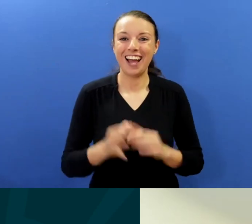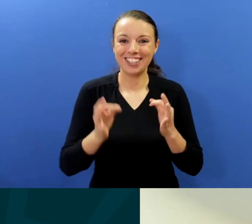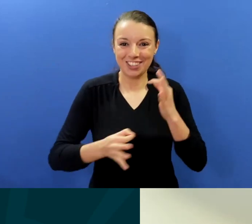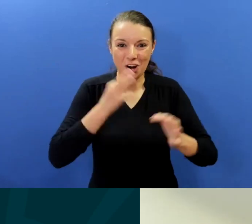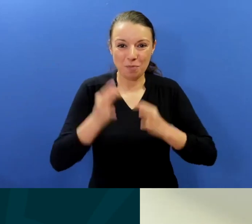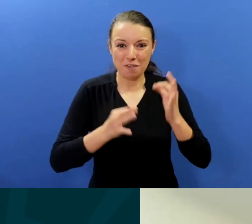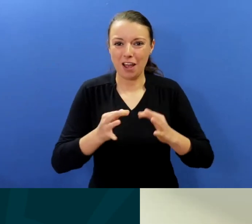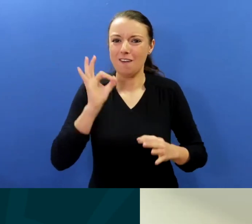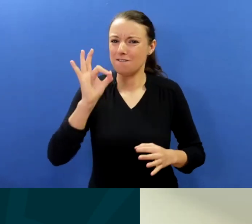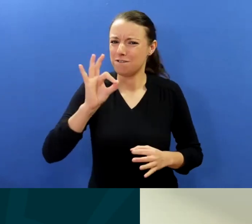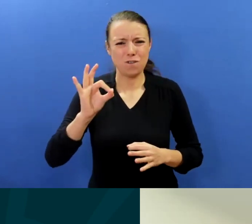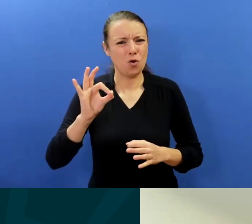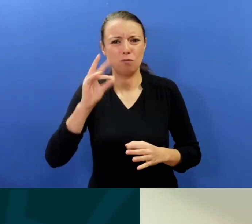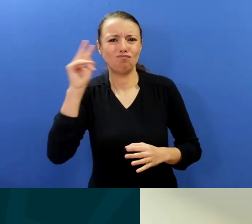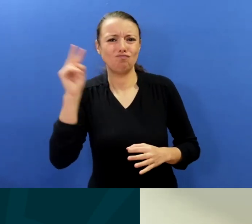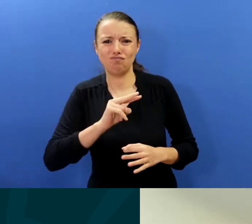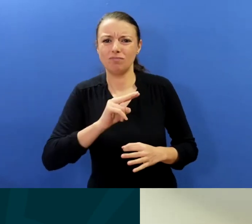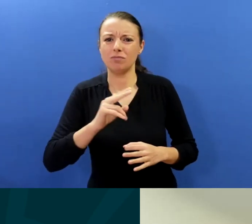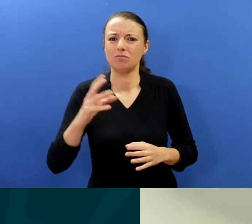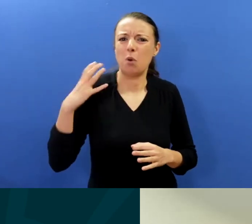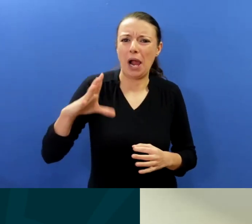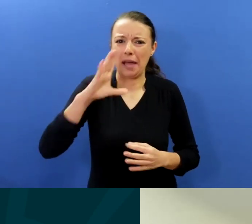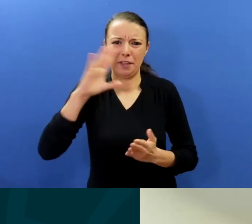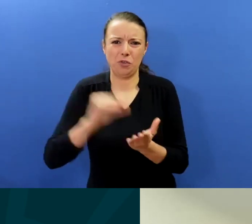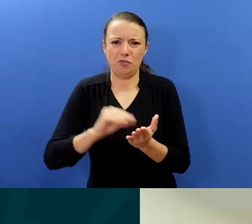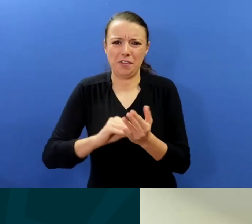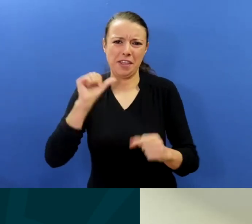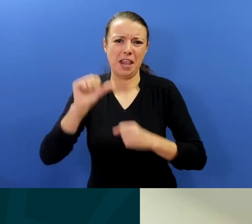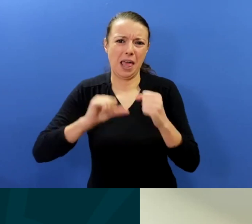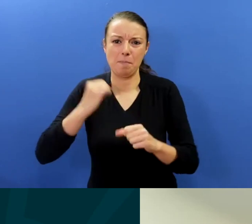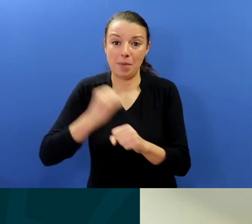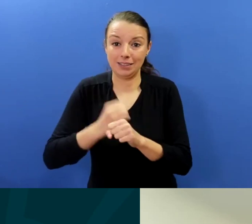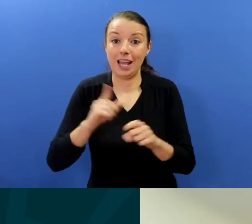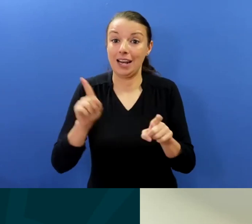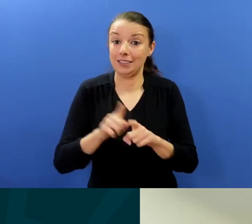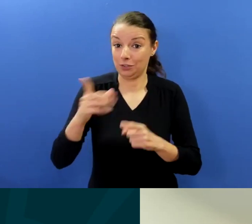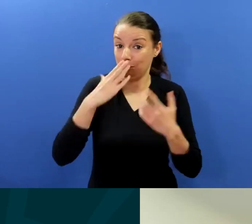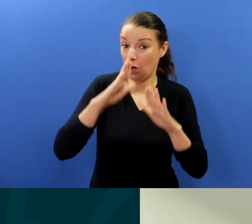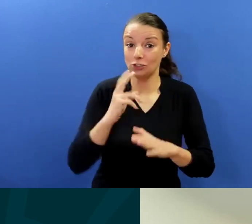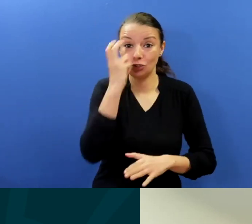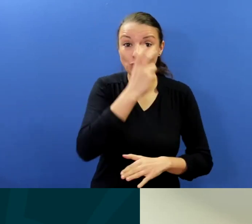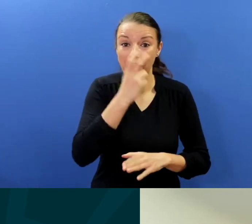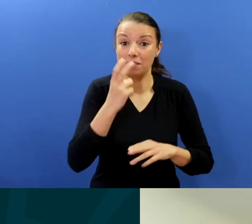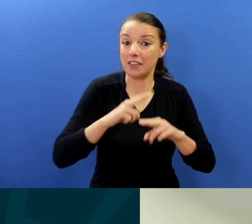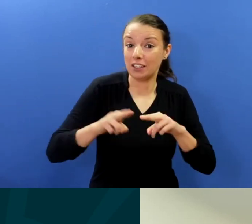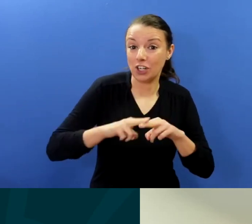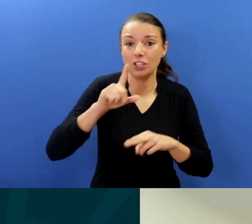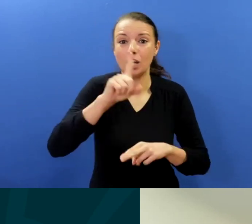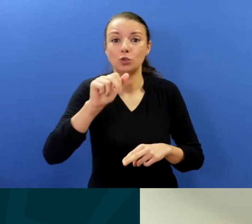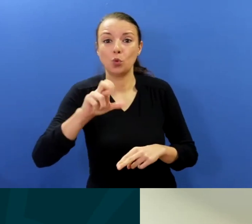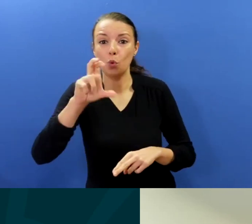administration. Werner is going to share his extensive experience and also share with us some interesting